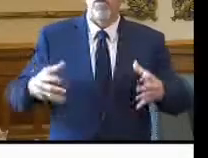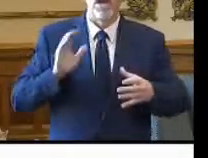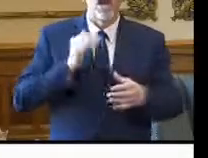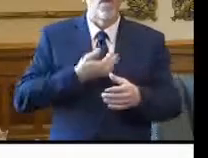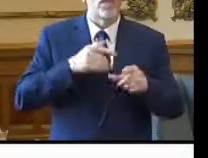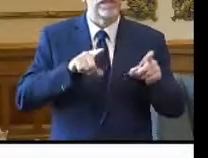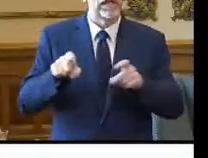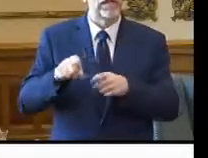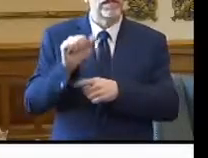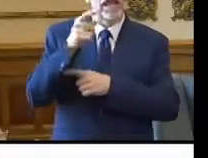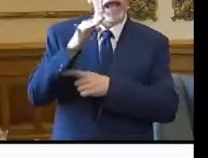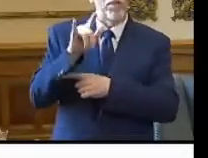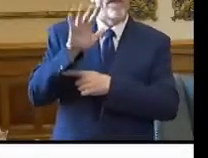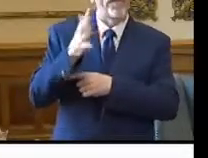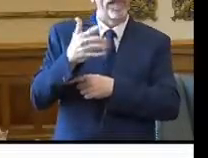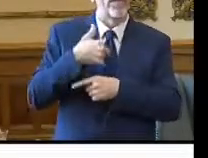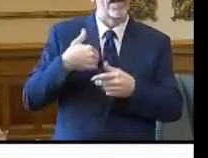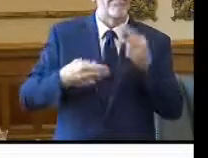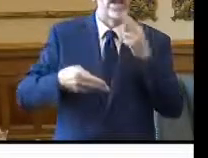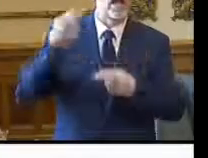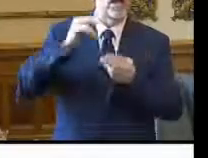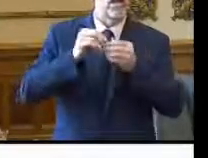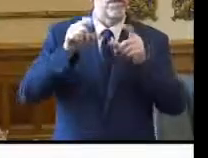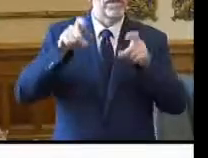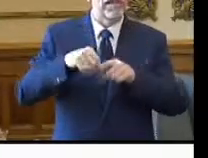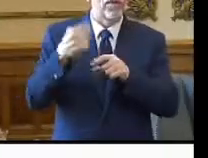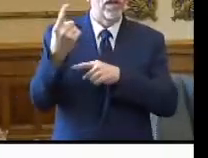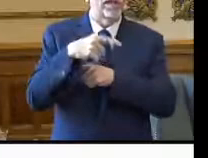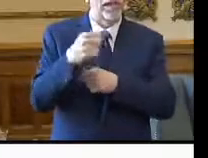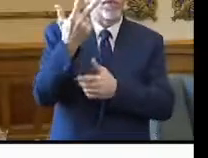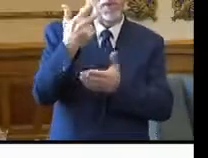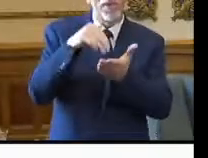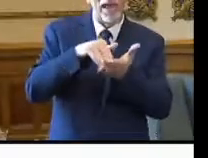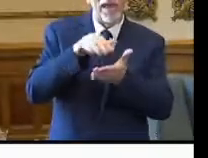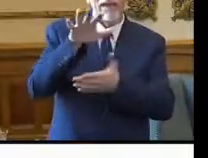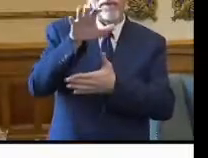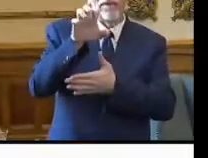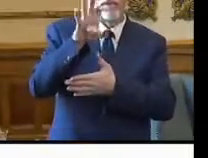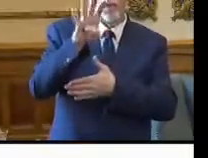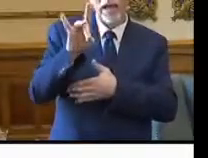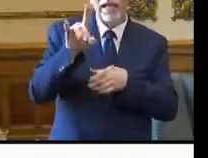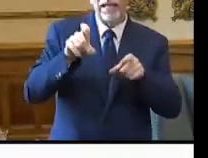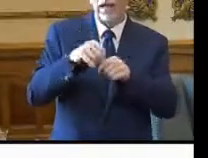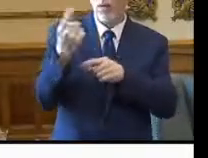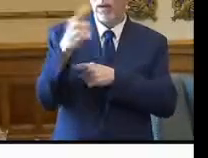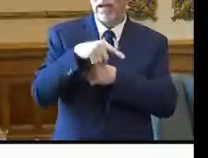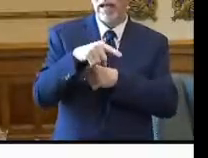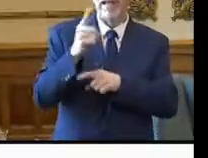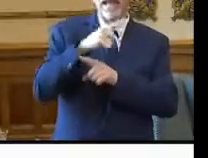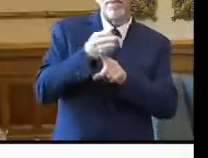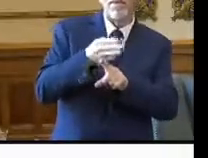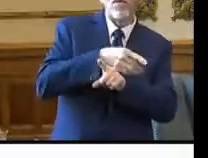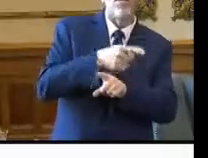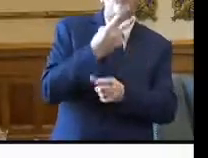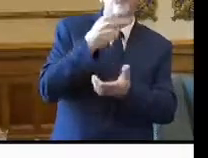April 5th, Indiana had the highest number of tests in one day. That was 3,548. The day before that, it had